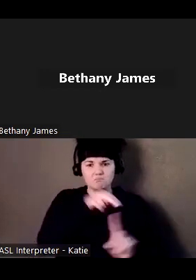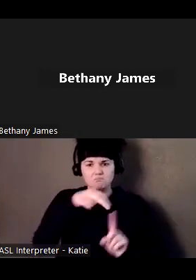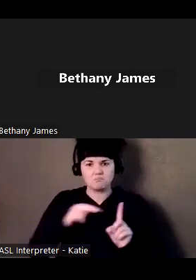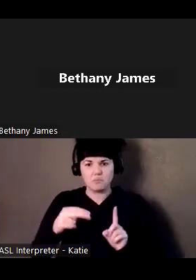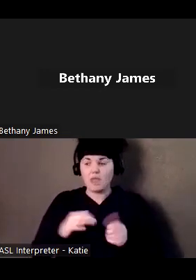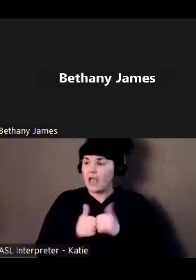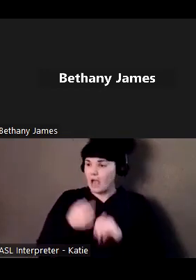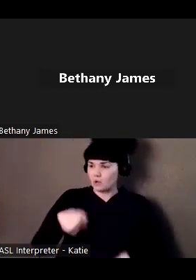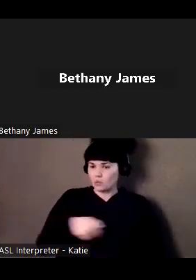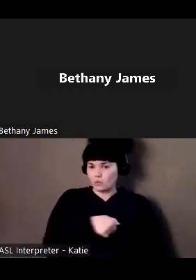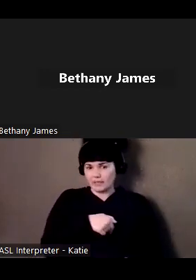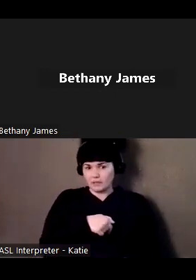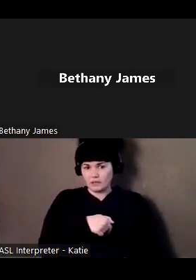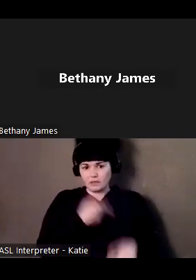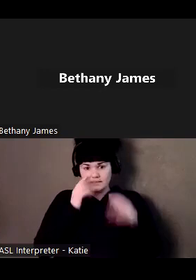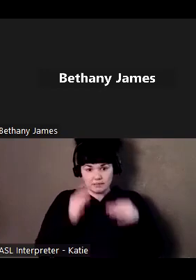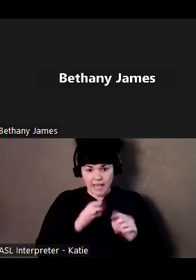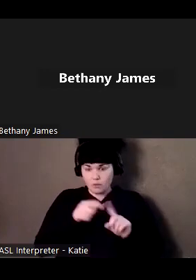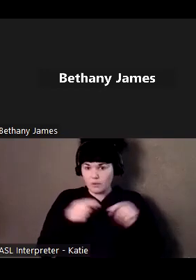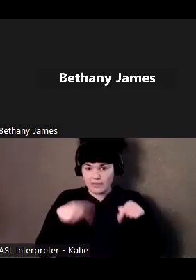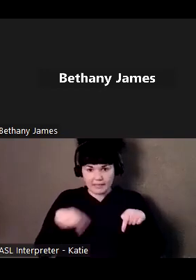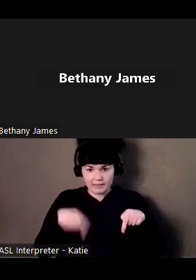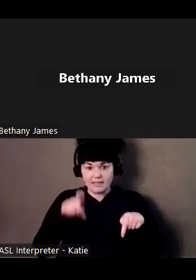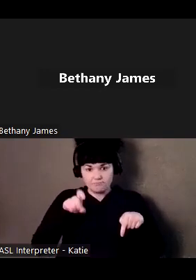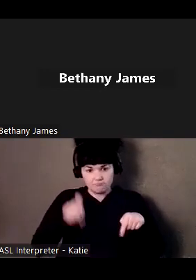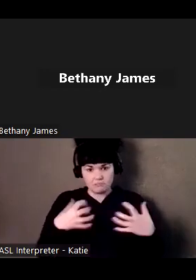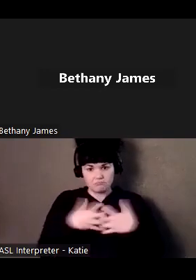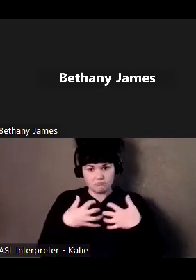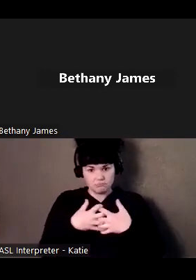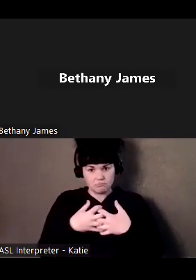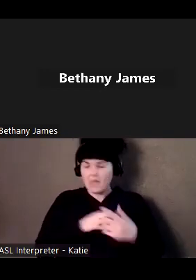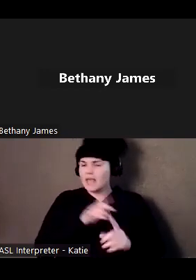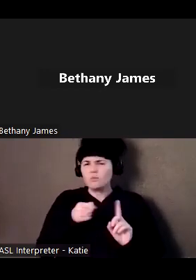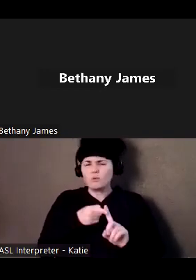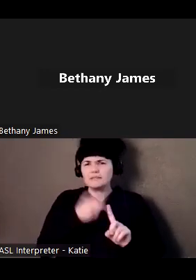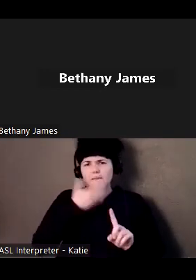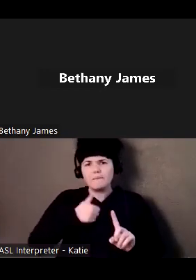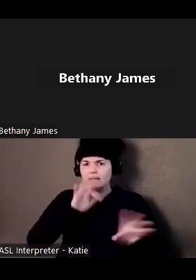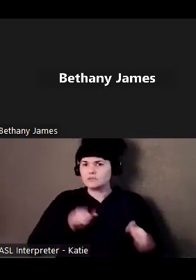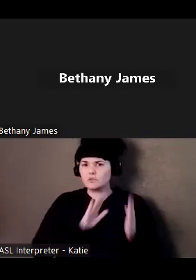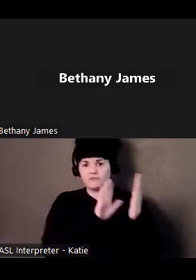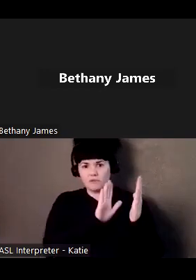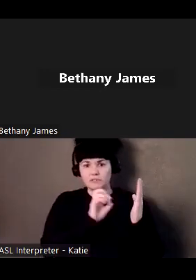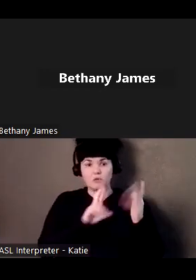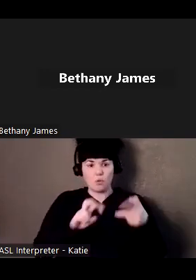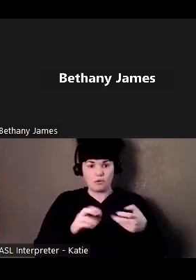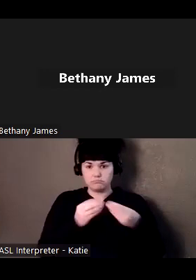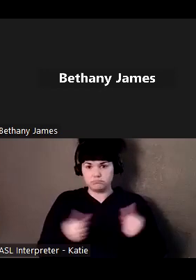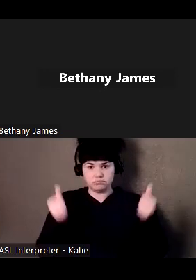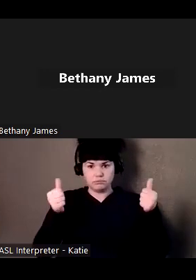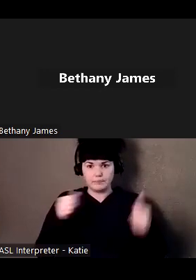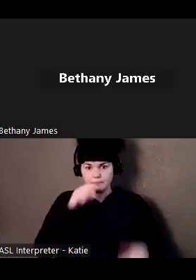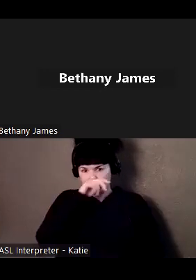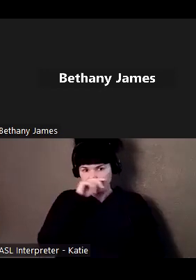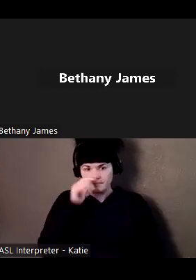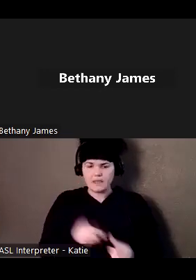anxiety must be accommodated and when it is better to confront it or to treat it completely? And then what is the